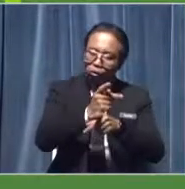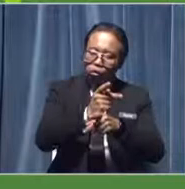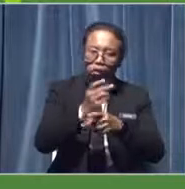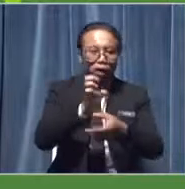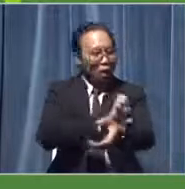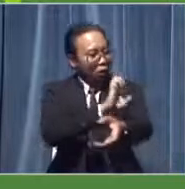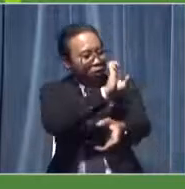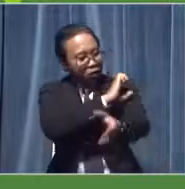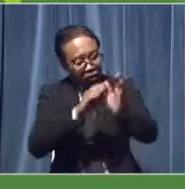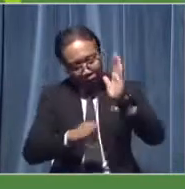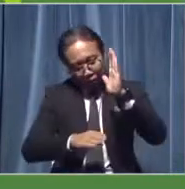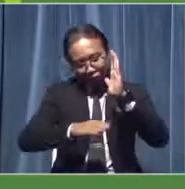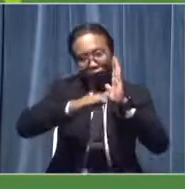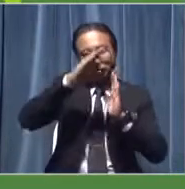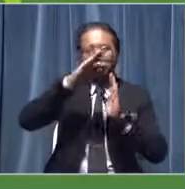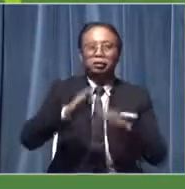increases